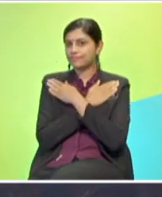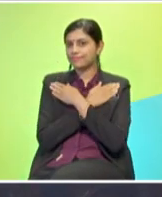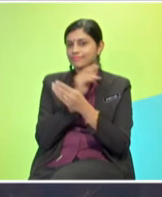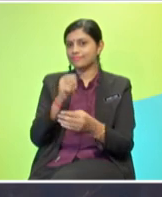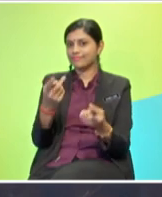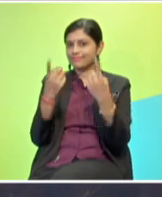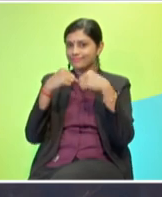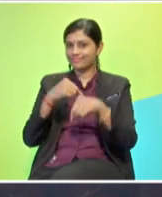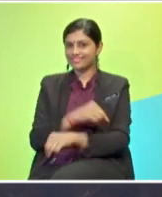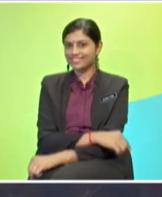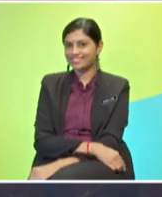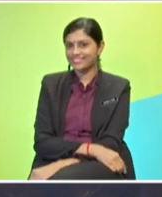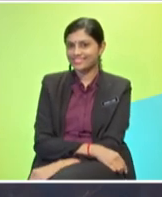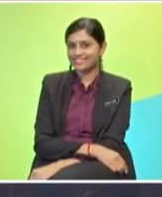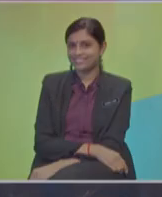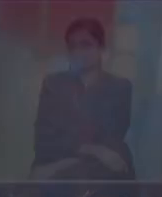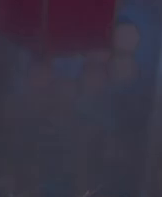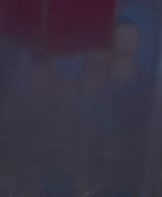DidikTV KPM. Don't go anywhere.